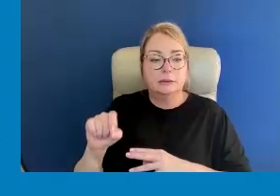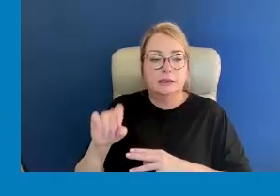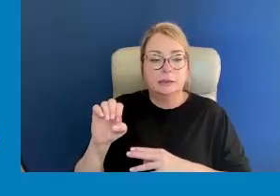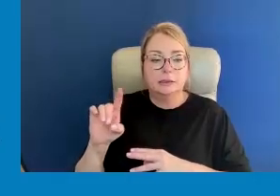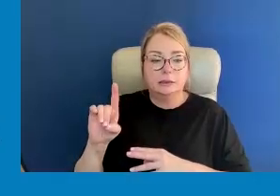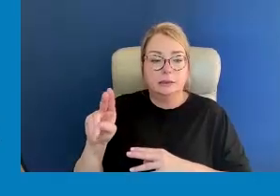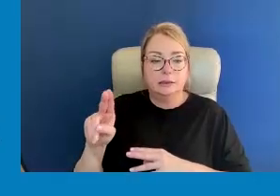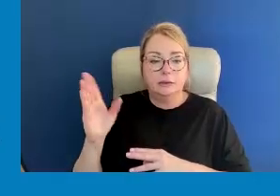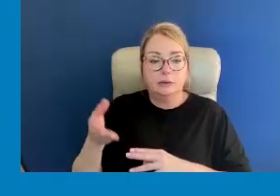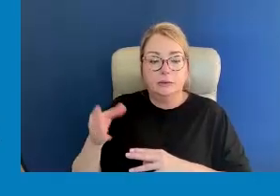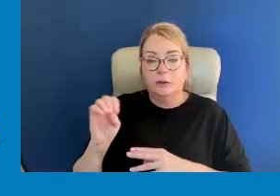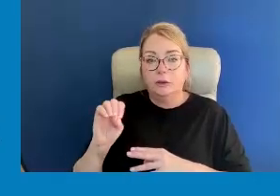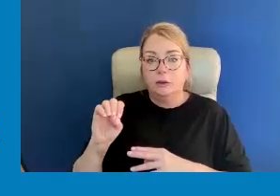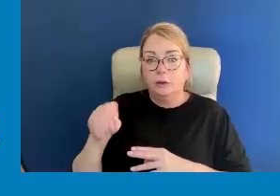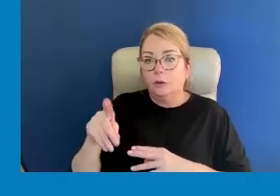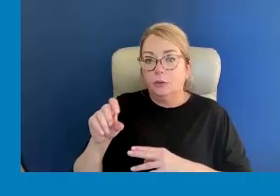www.sccd.edu/open enrollment.